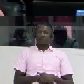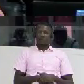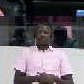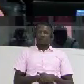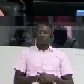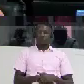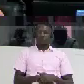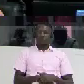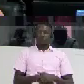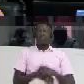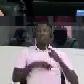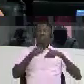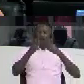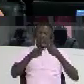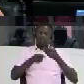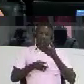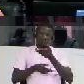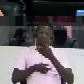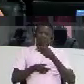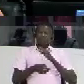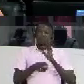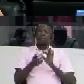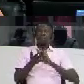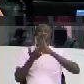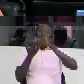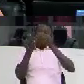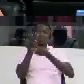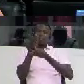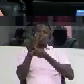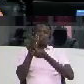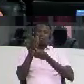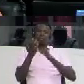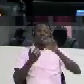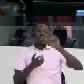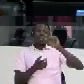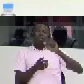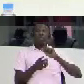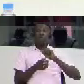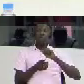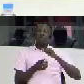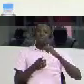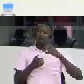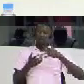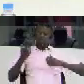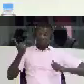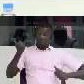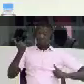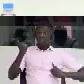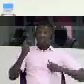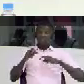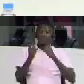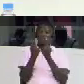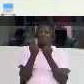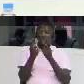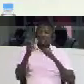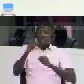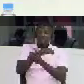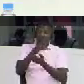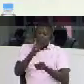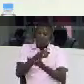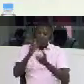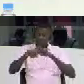gannaaw loolu foofu lañ ma ji transfer to Amori as assistant Amora. After there, I